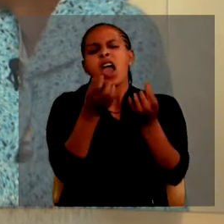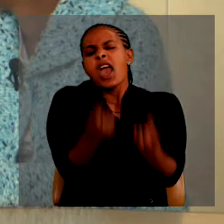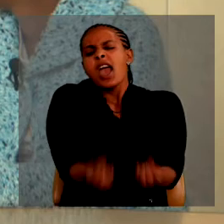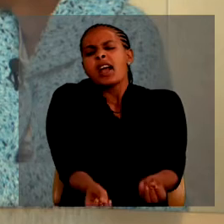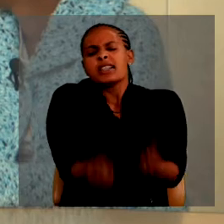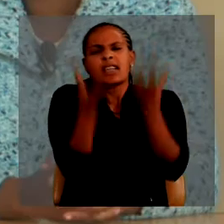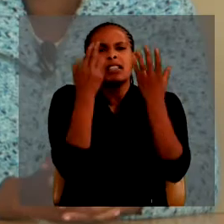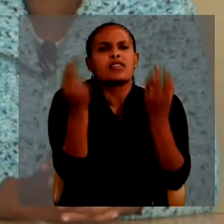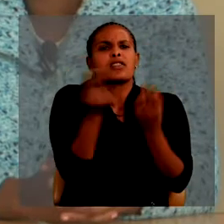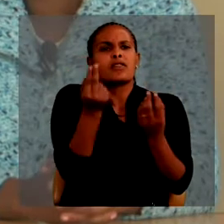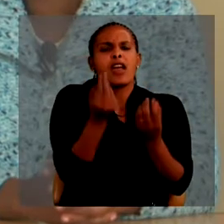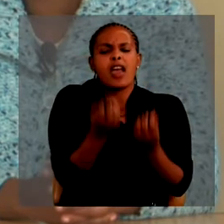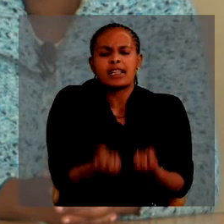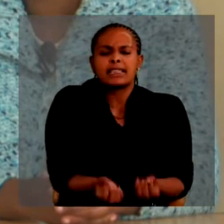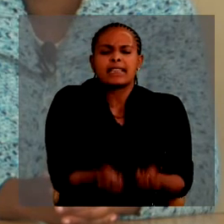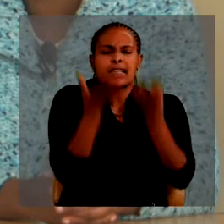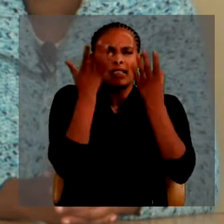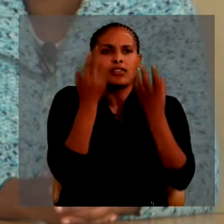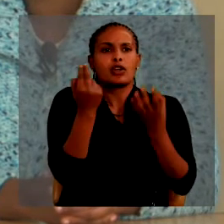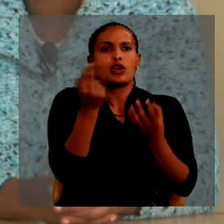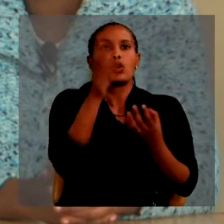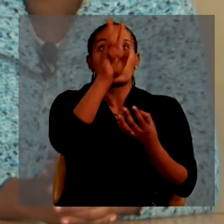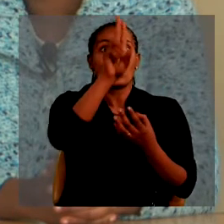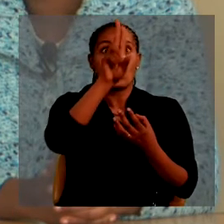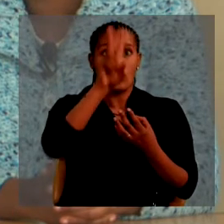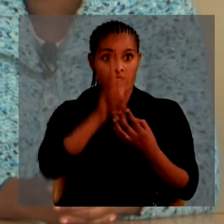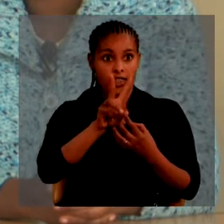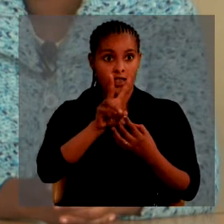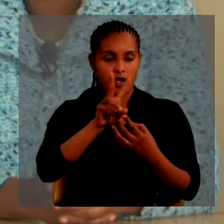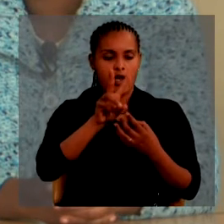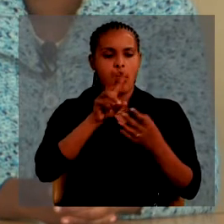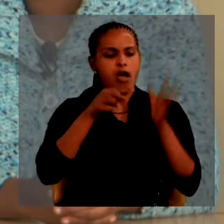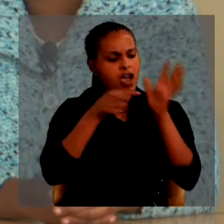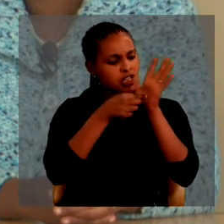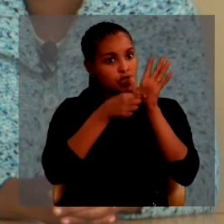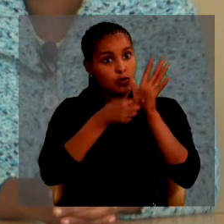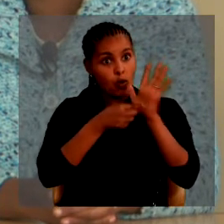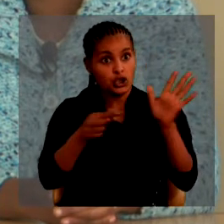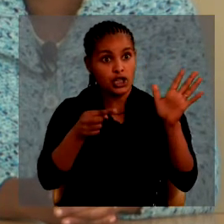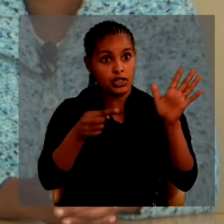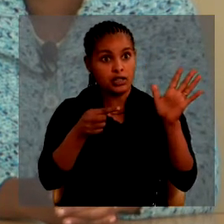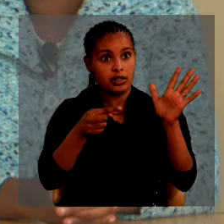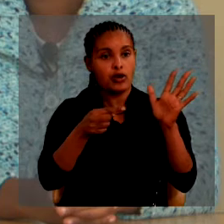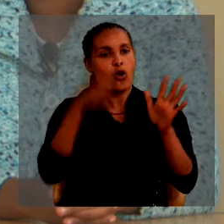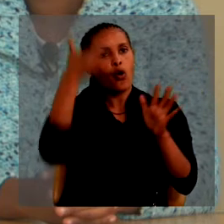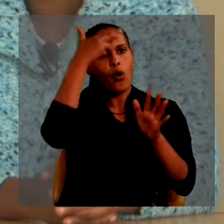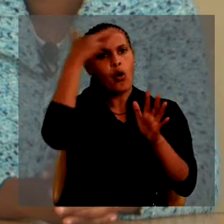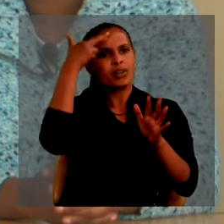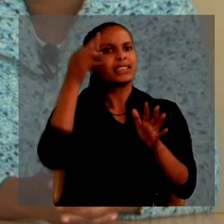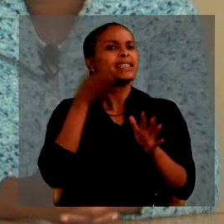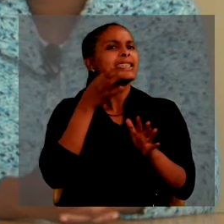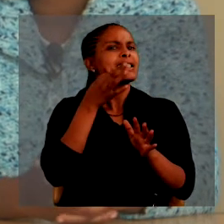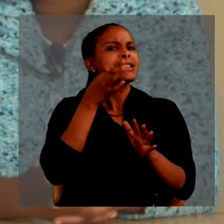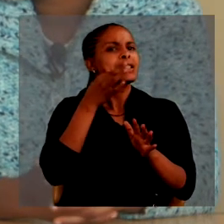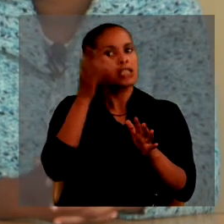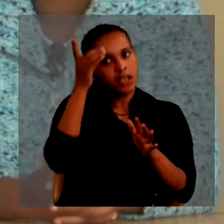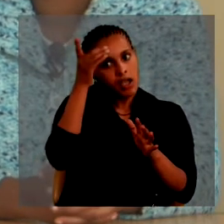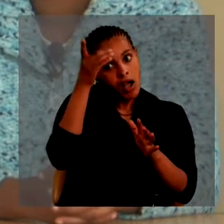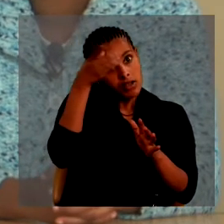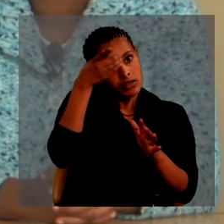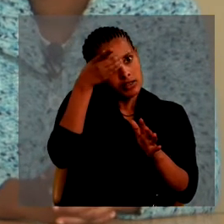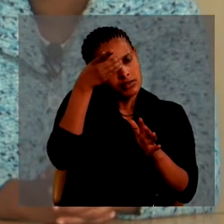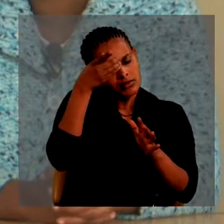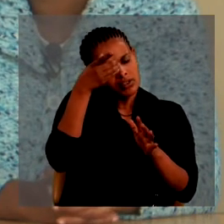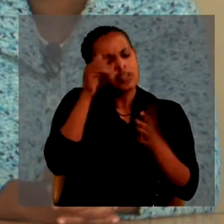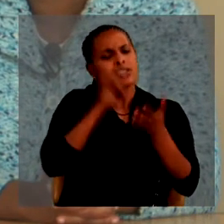Excessive use, UV exposure causes skin cancer. That is